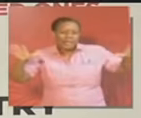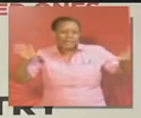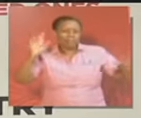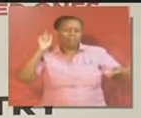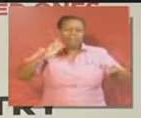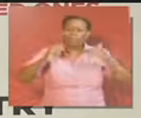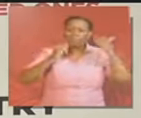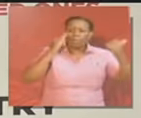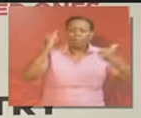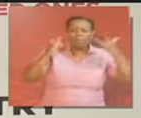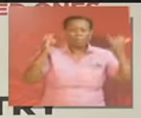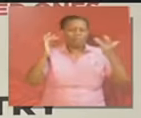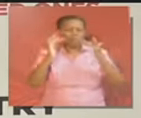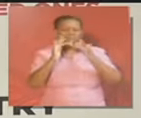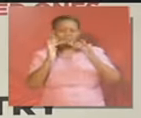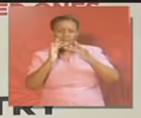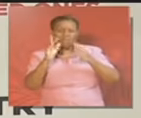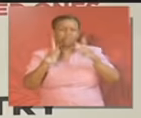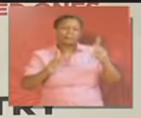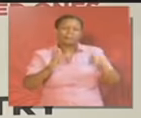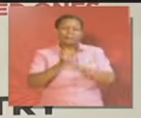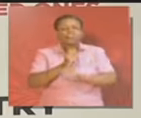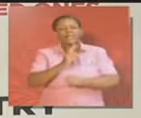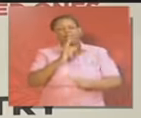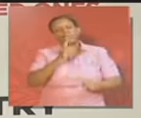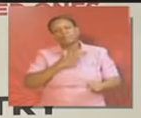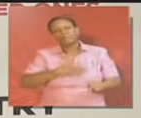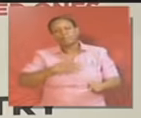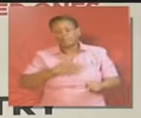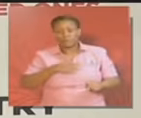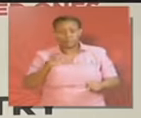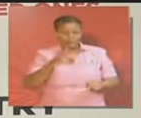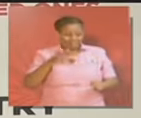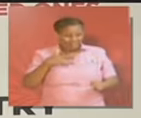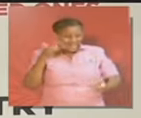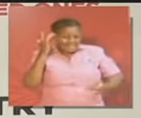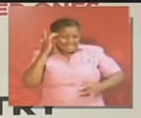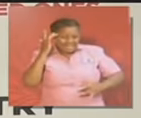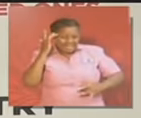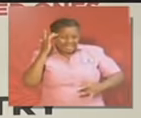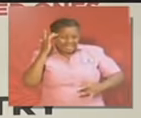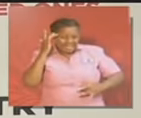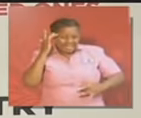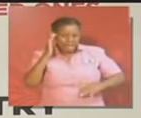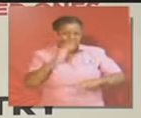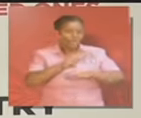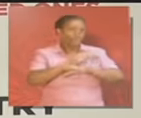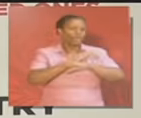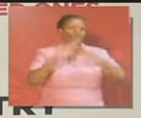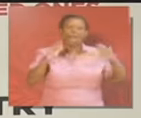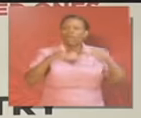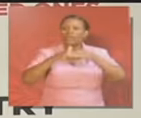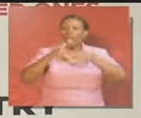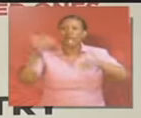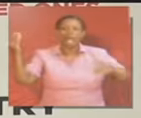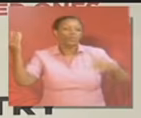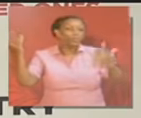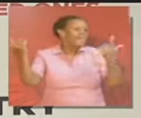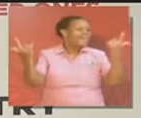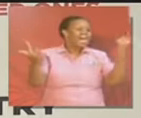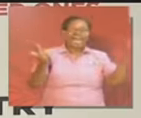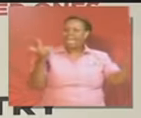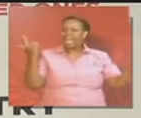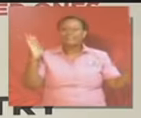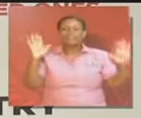avoid gatherings if you're ill, to avoid gatherings at any point at this point in time when we're seeing that we're having additional cases in the